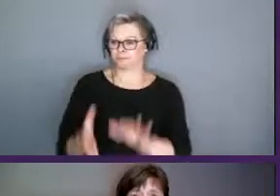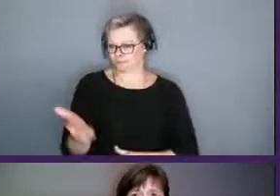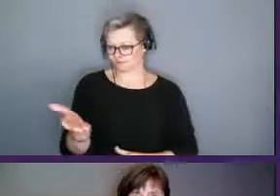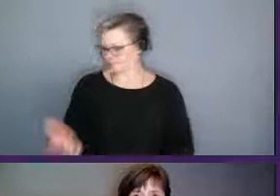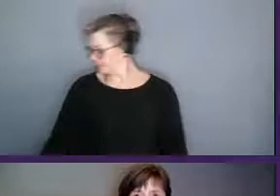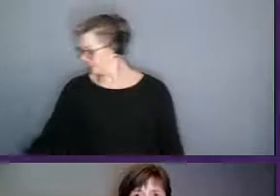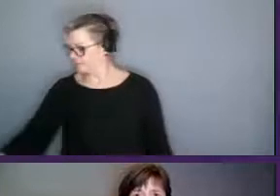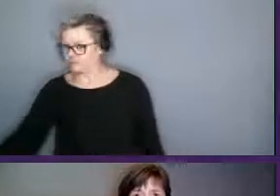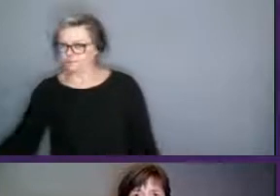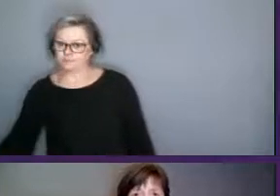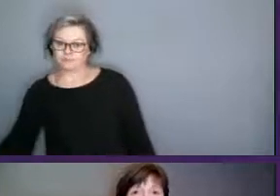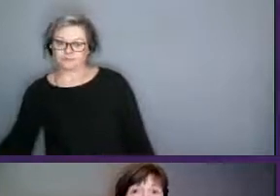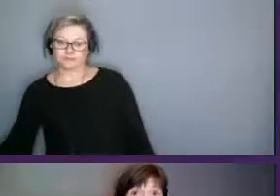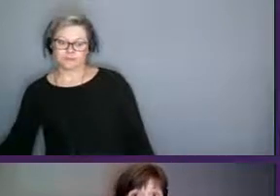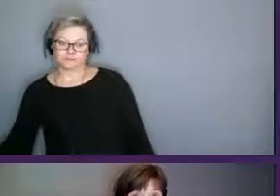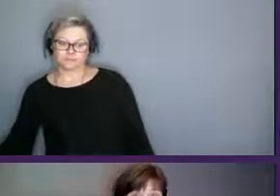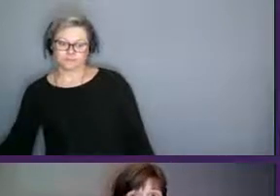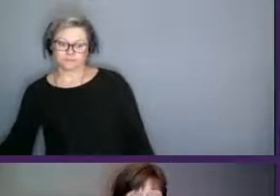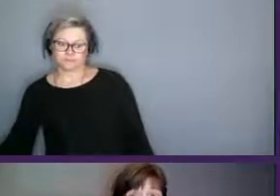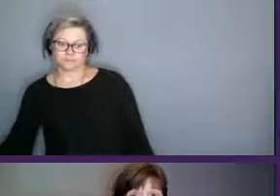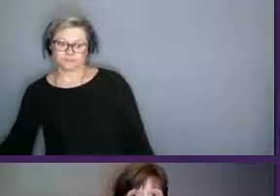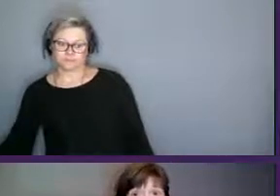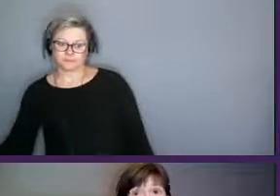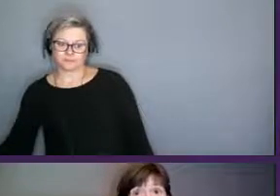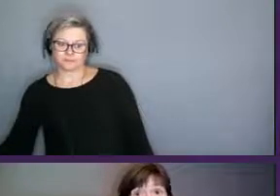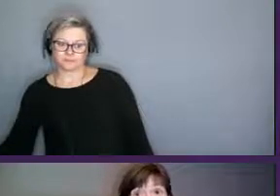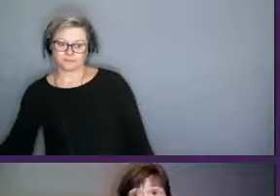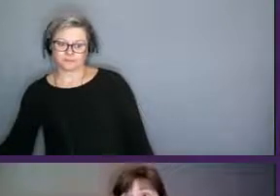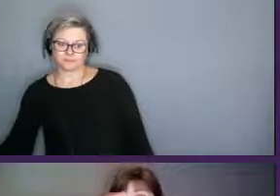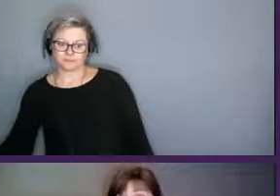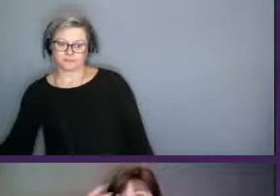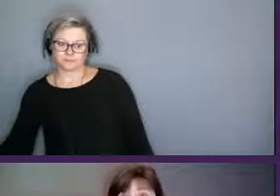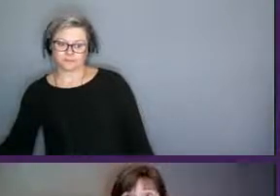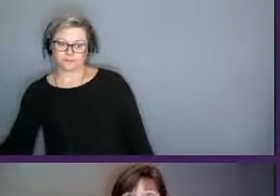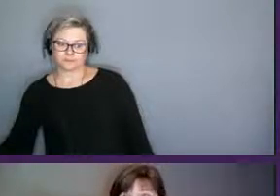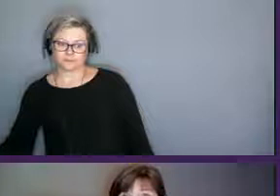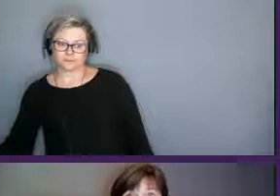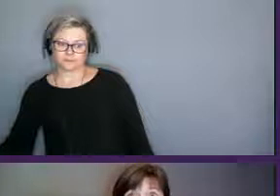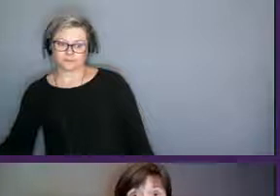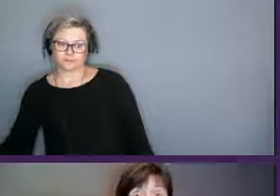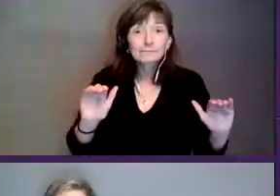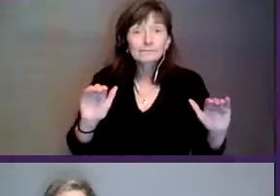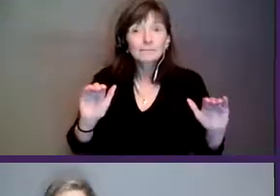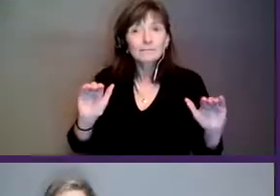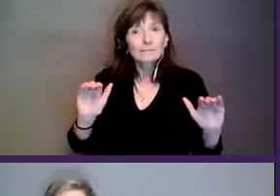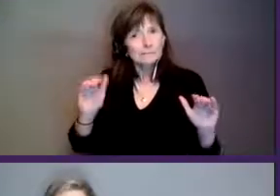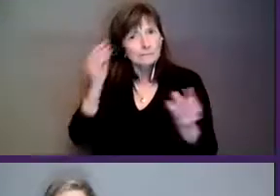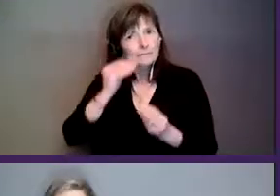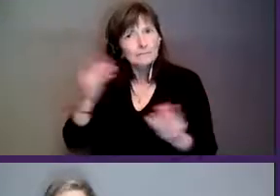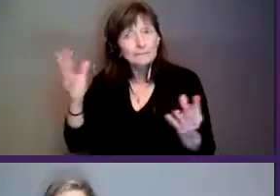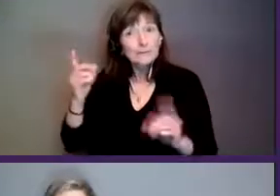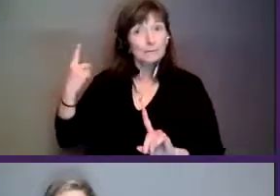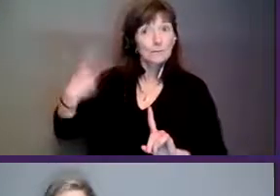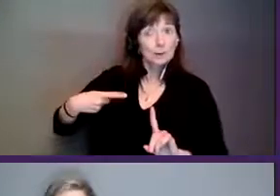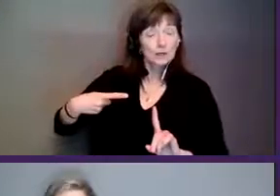And it's really important when you're promoting this event that you let people know that it is about the prevention of elder